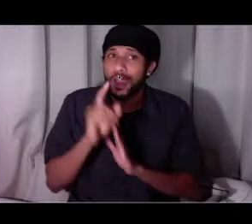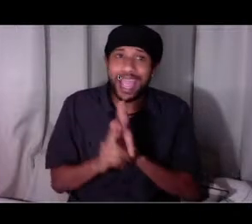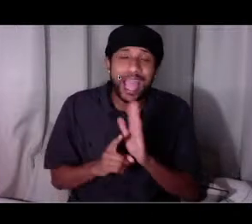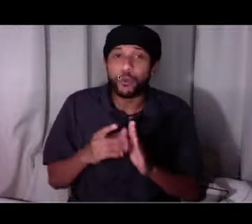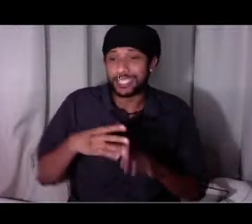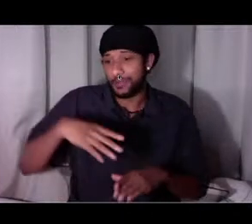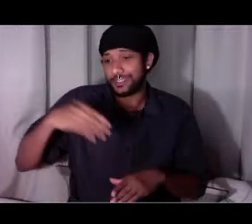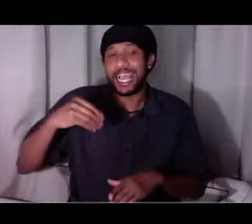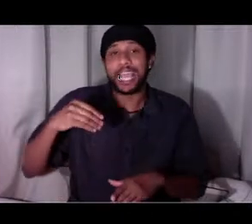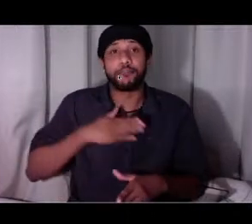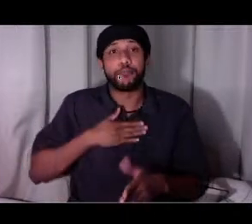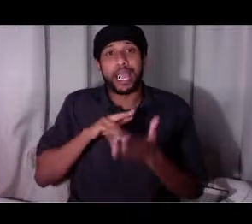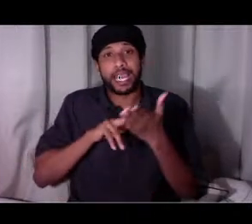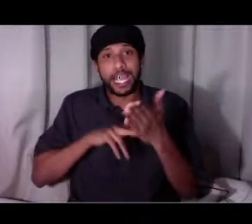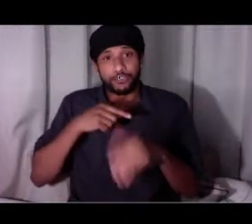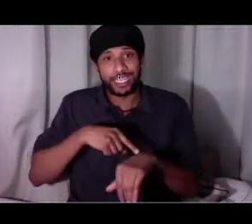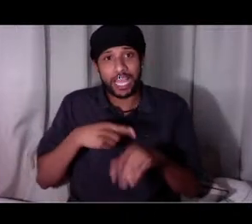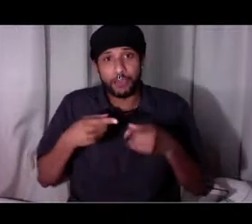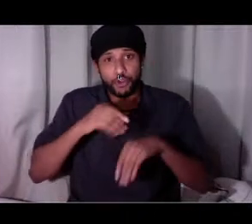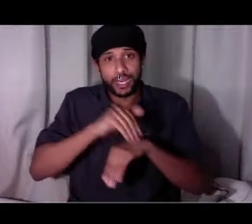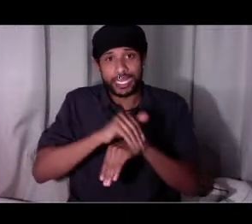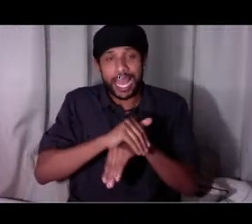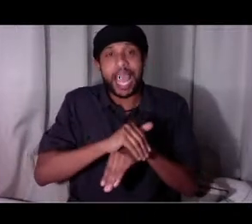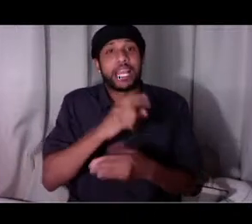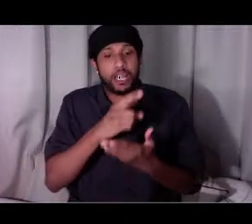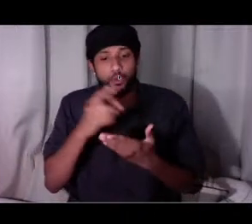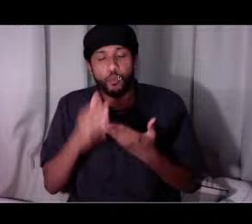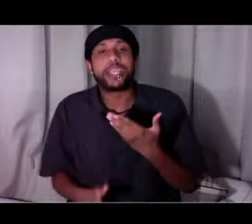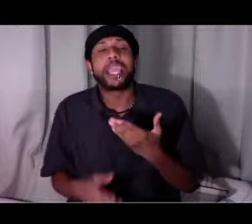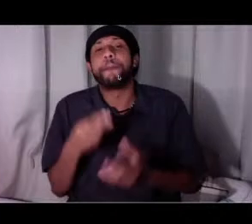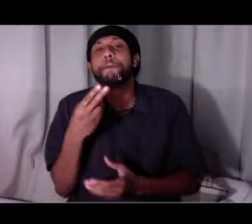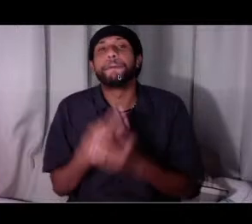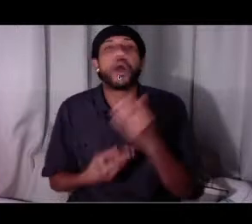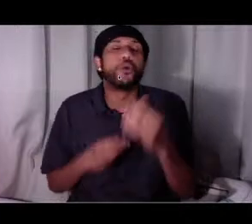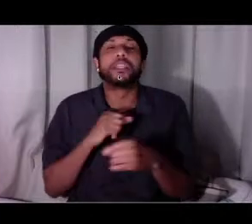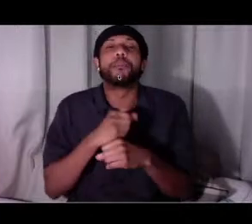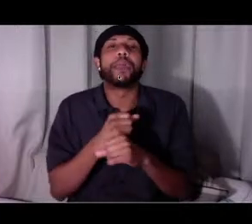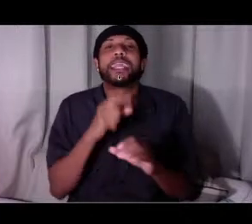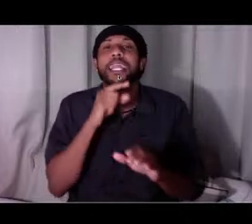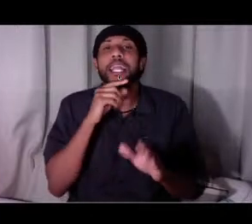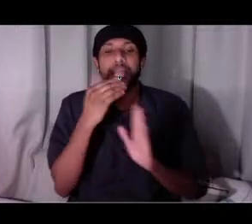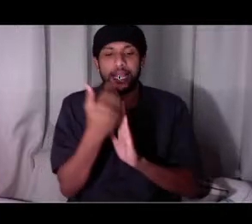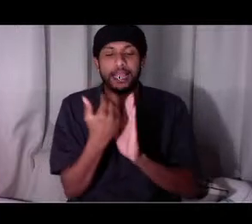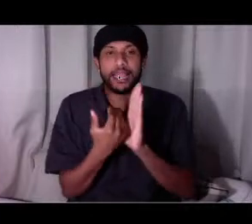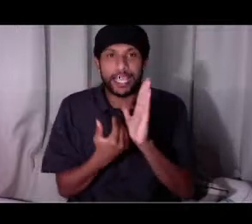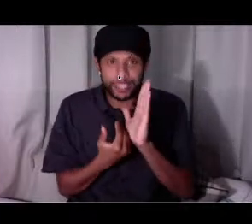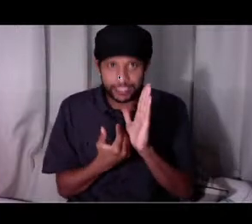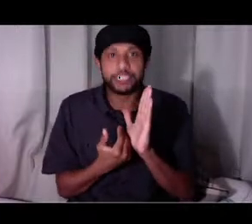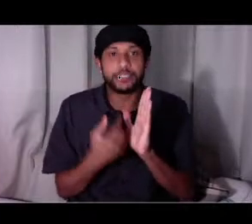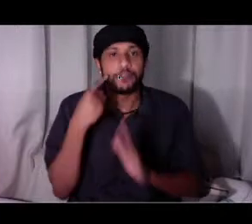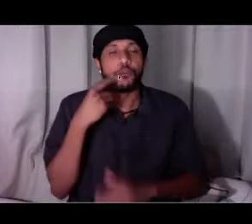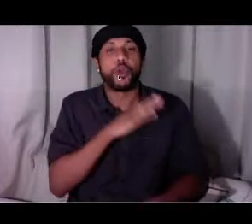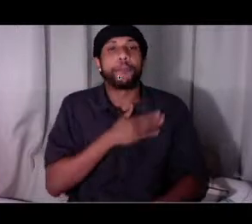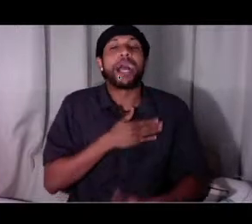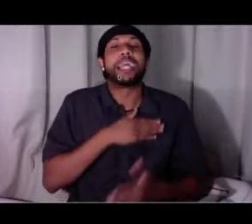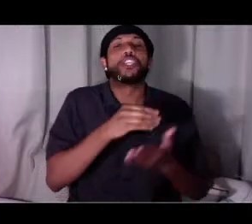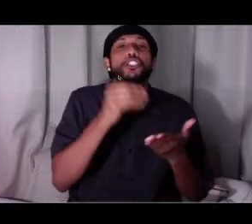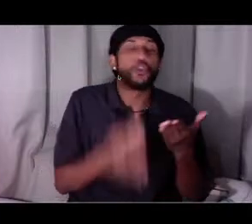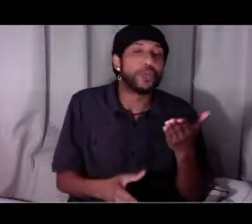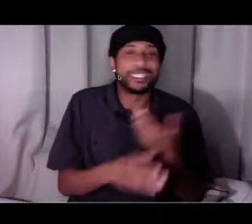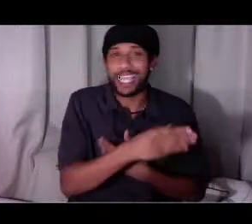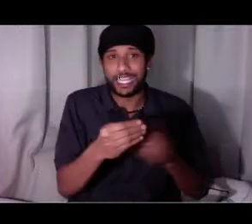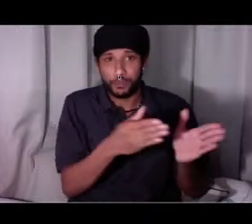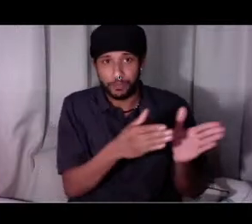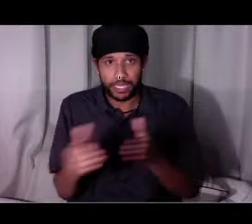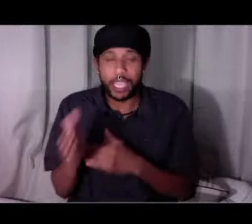contract time at night and every weekend to make lessons for my students on C Esa and to plan what we are going